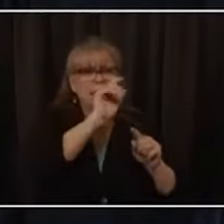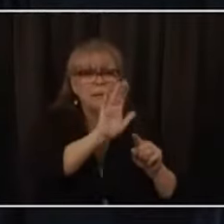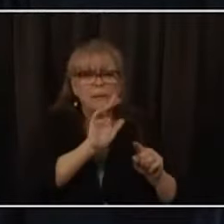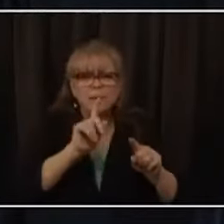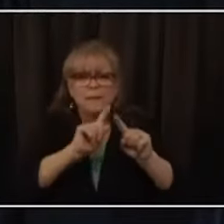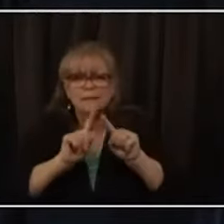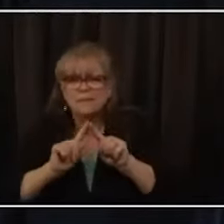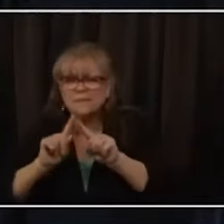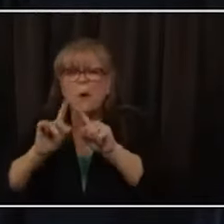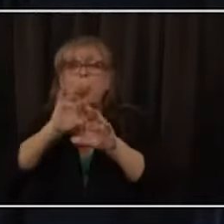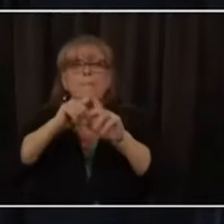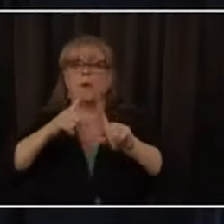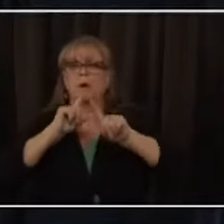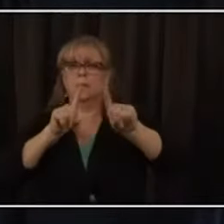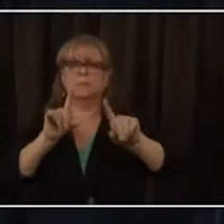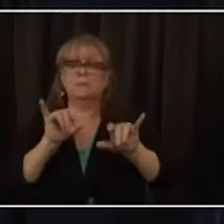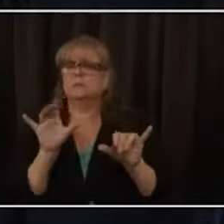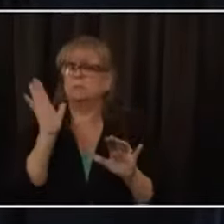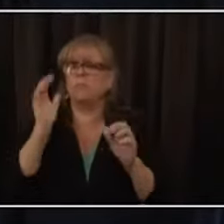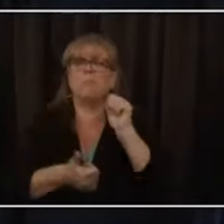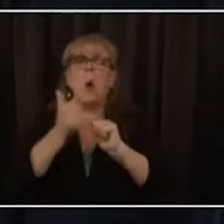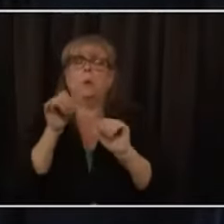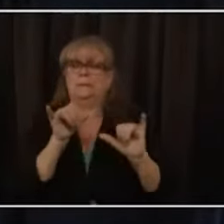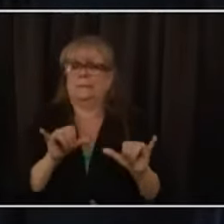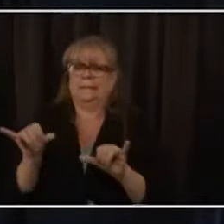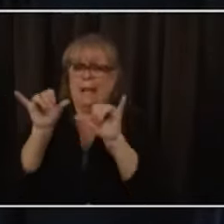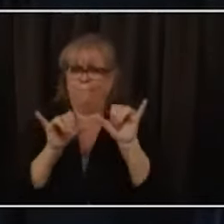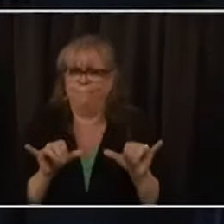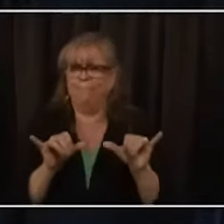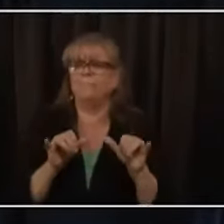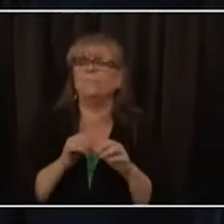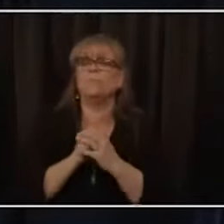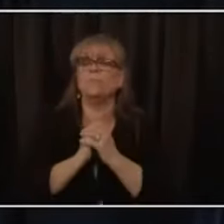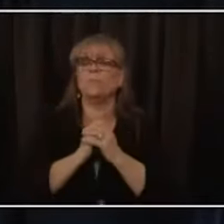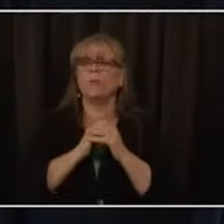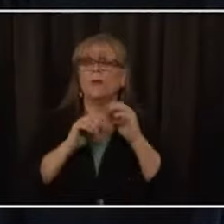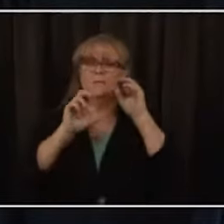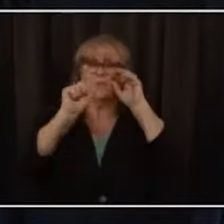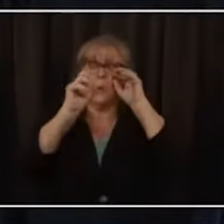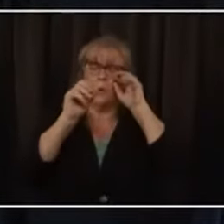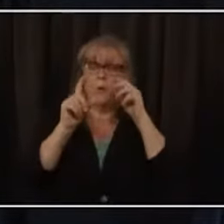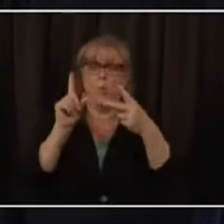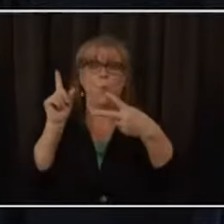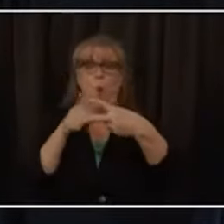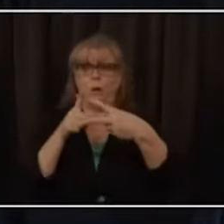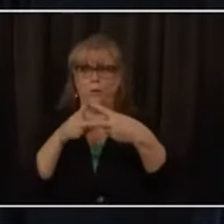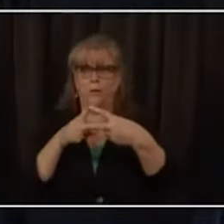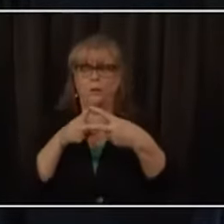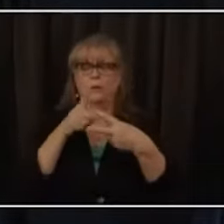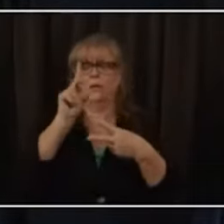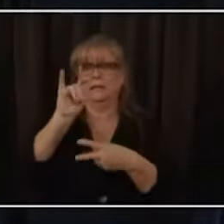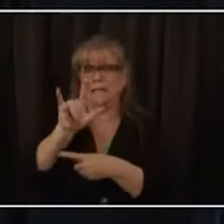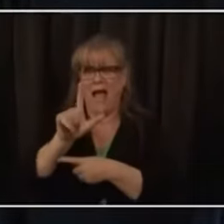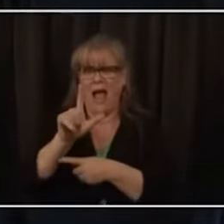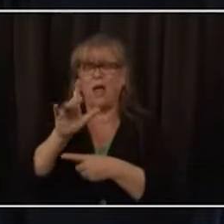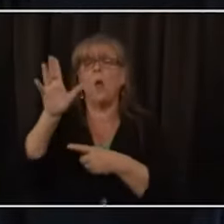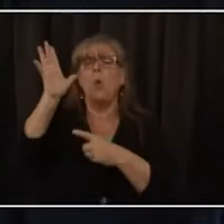steps. Phase 1 is a short extension of the dial, in which each county will move to the next